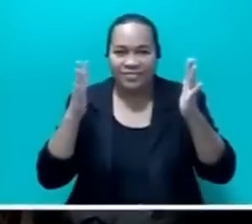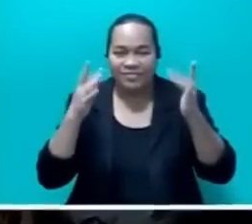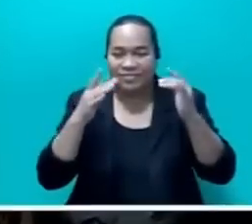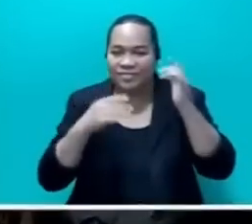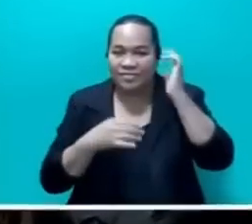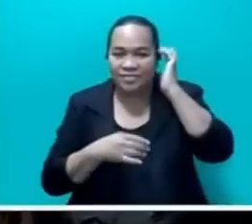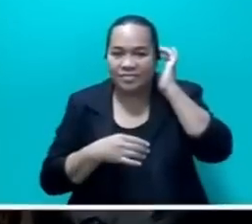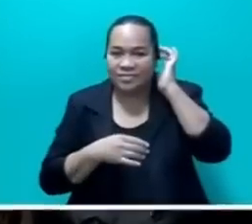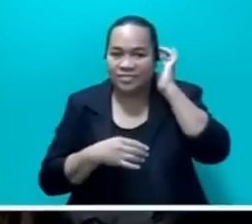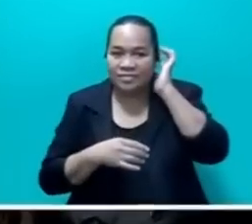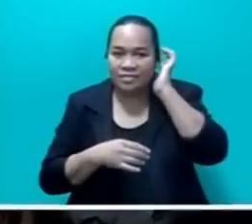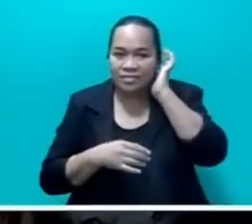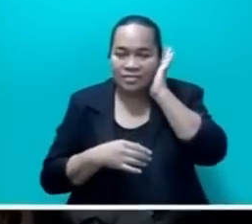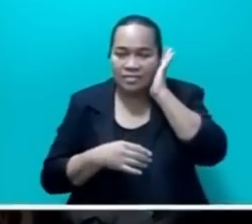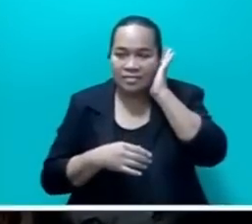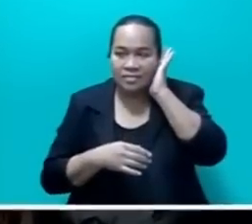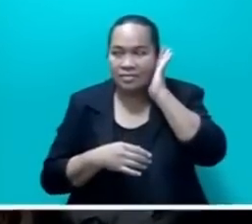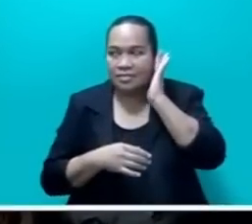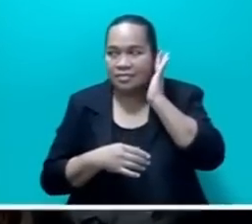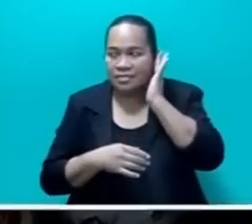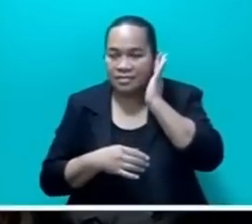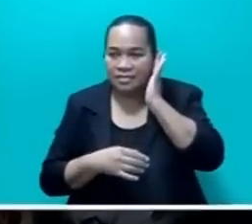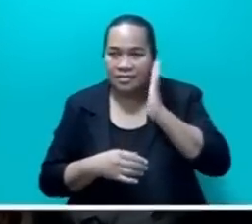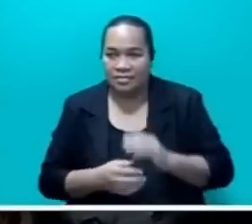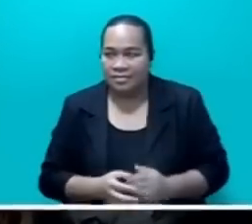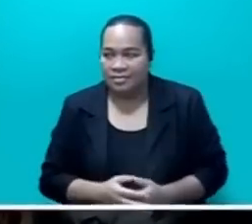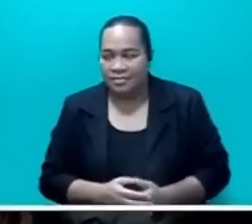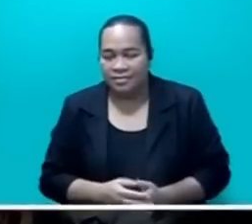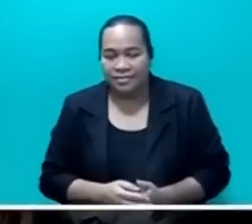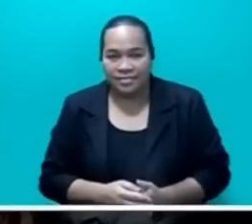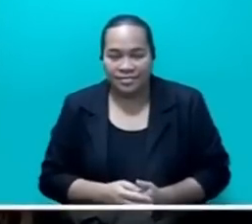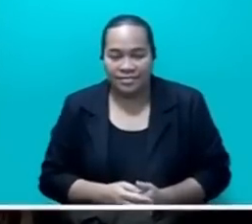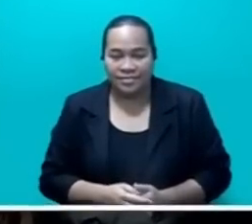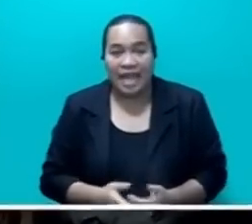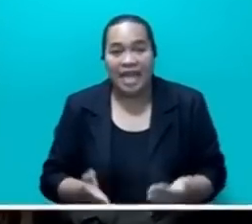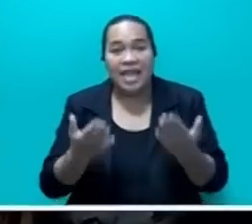Thank you, Honorable Siromi Turaga.